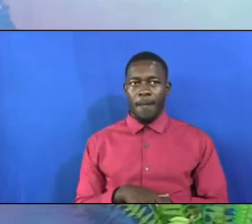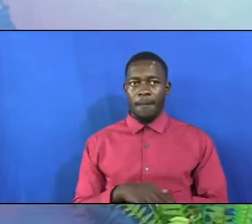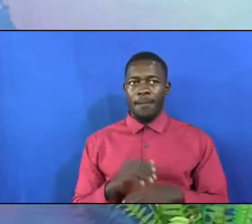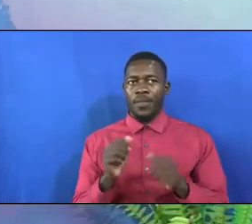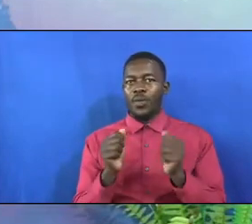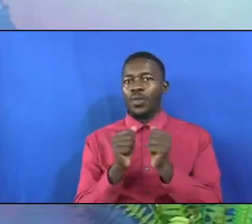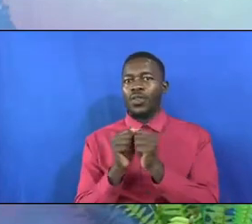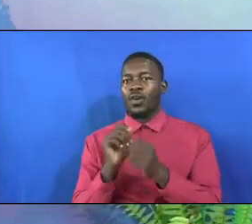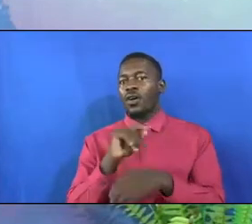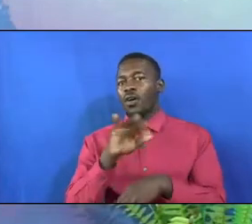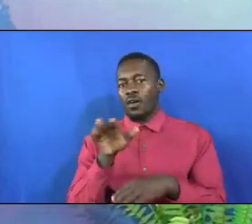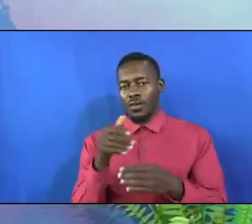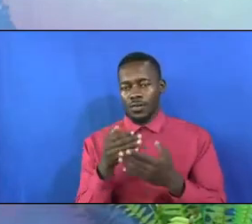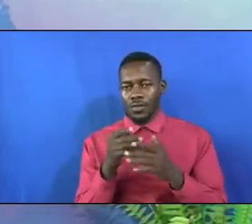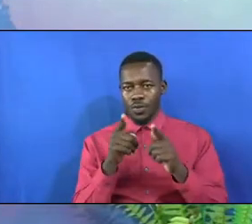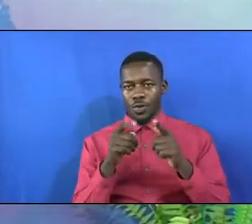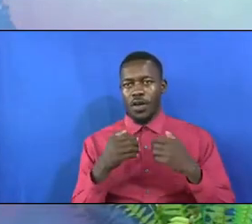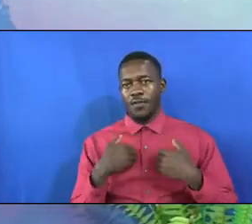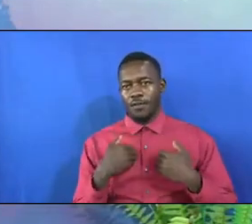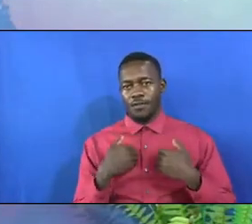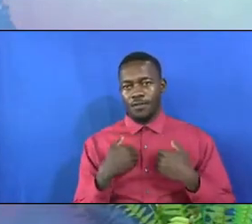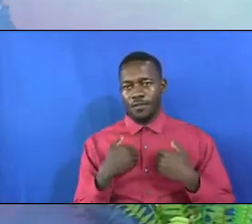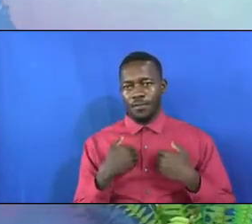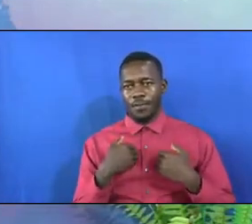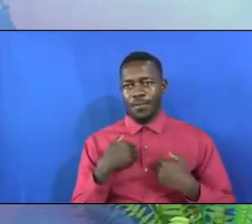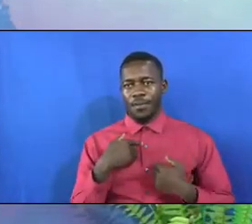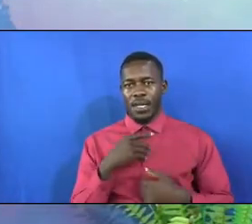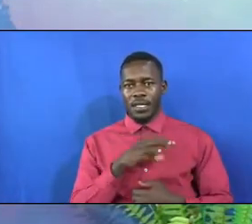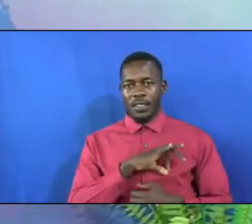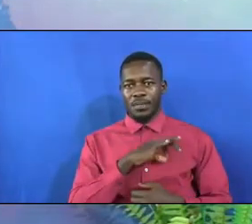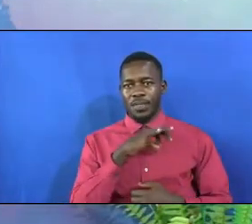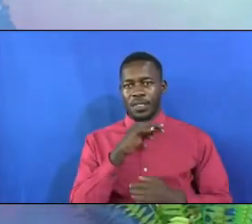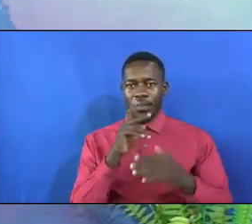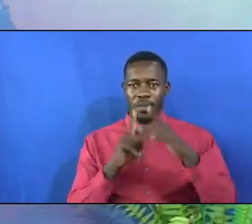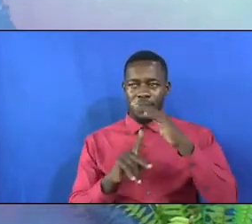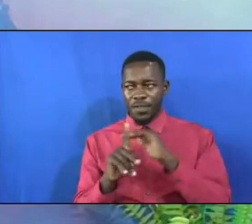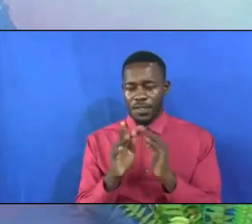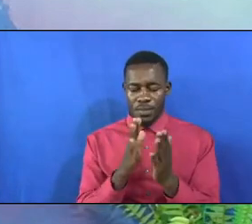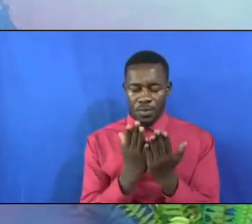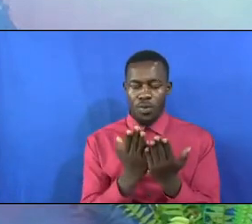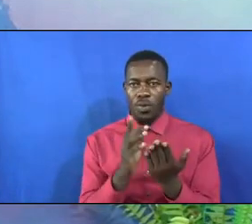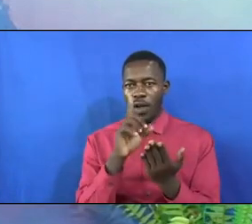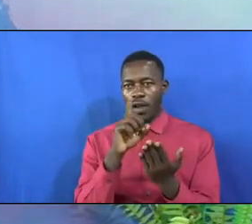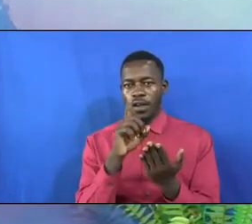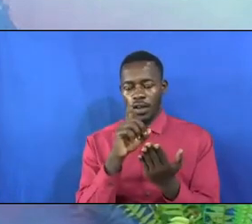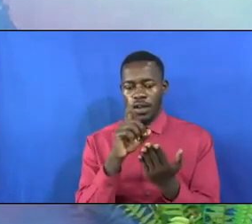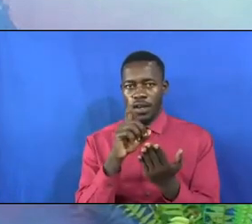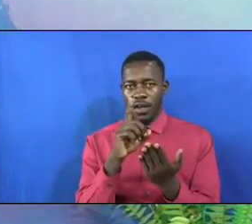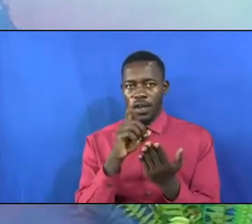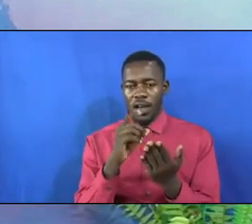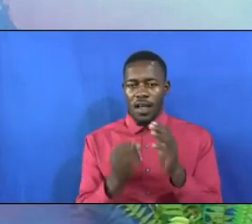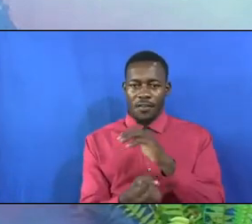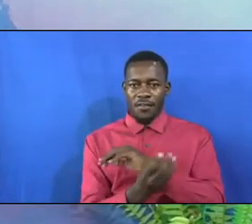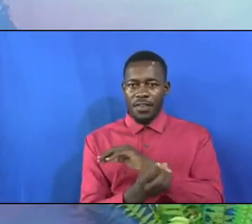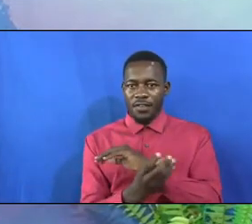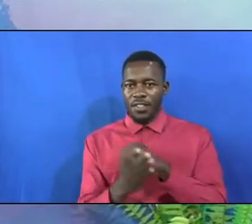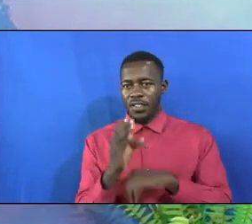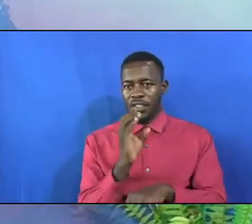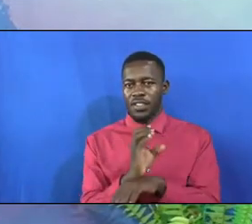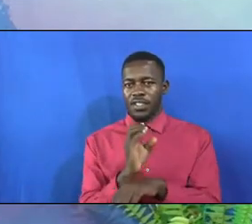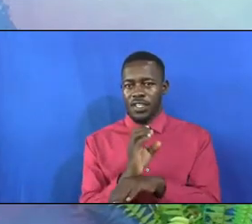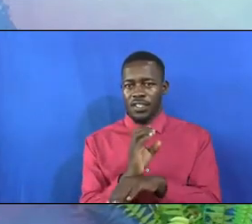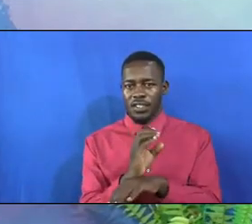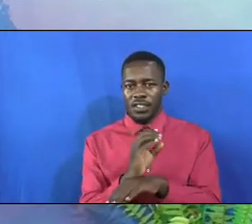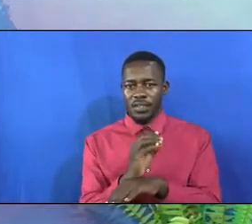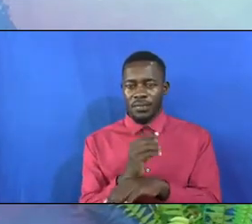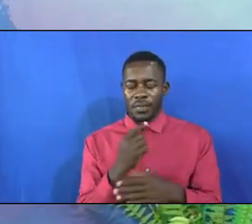with all that you have. The spirit of prophecy in the book Counsels for the Church, the pen